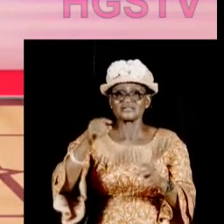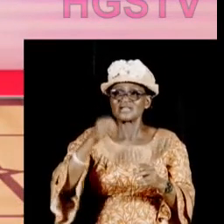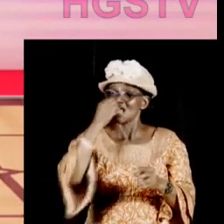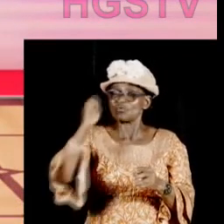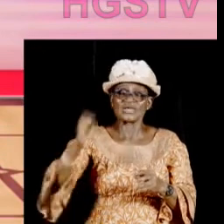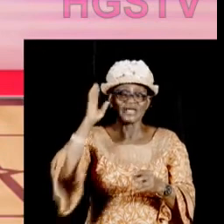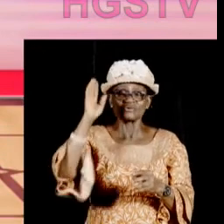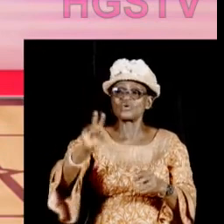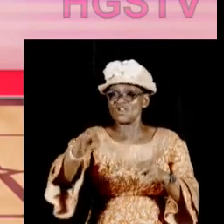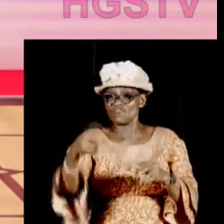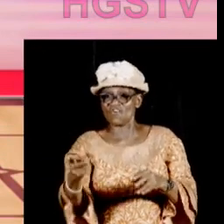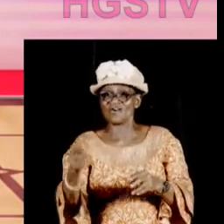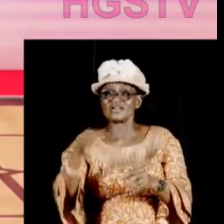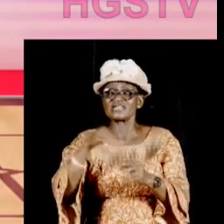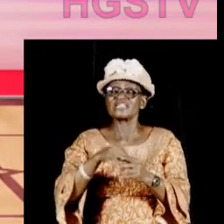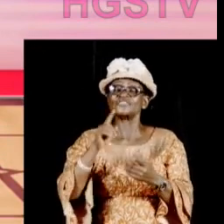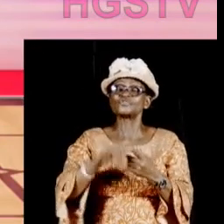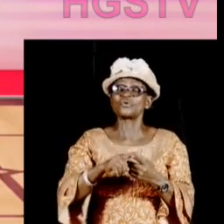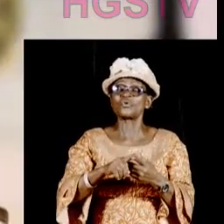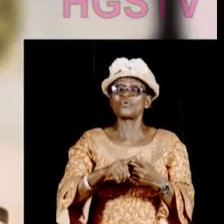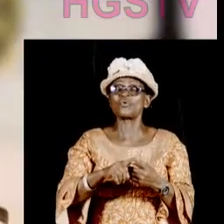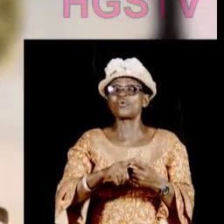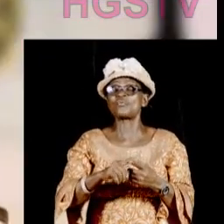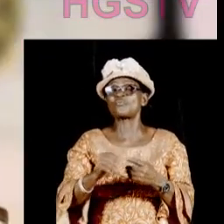shall fall into mischief.